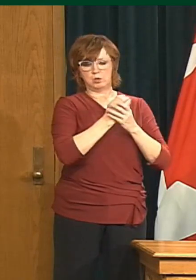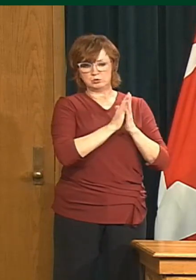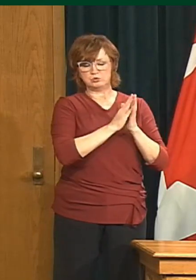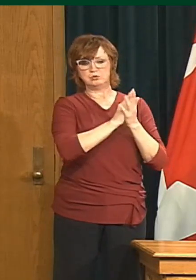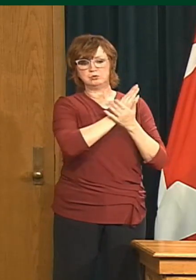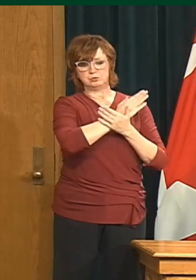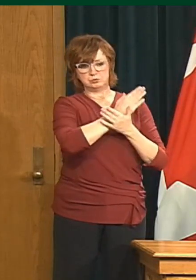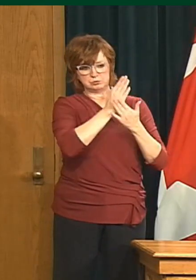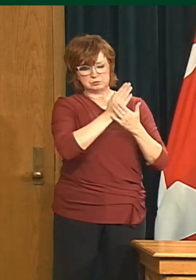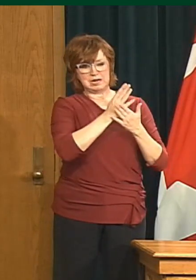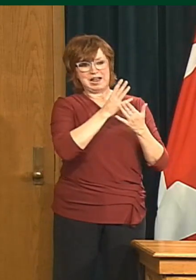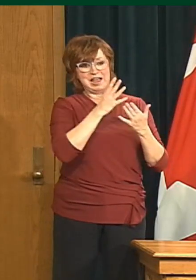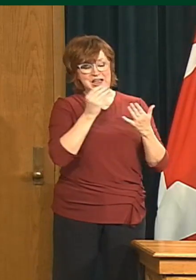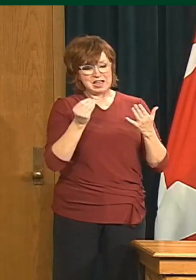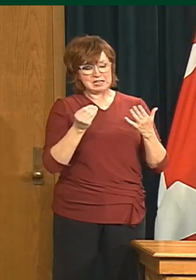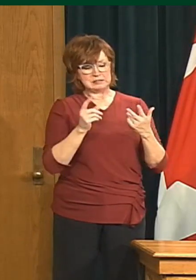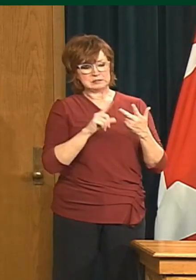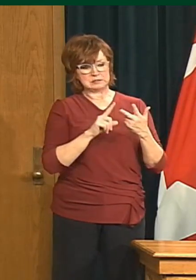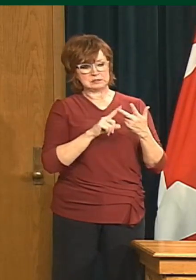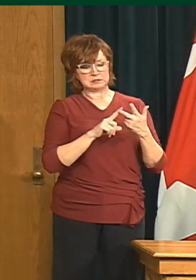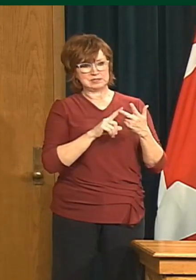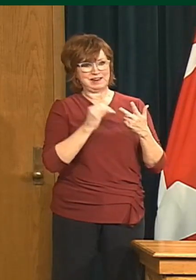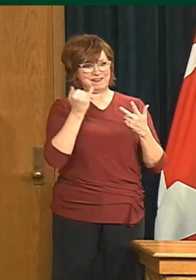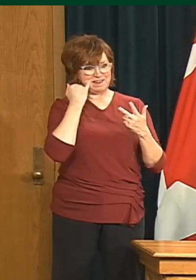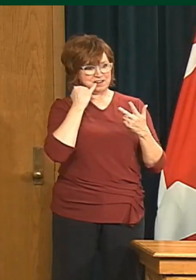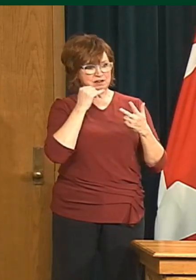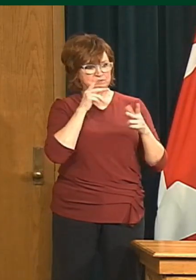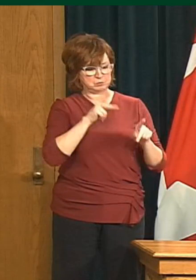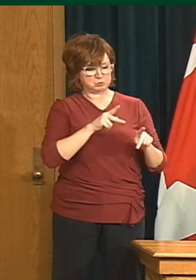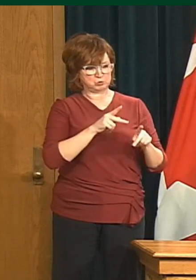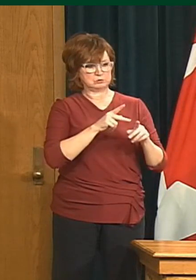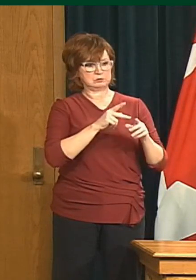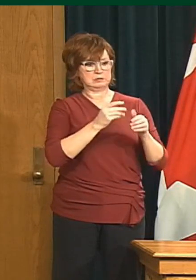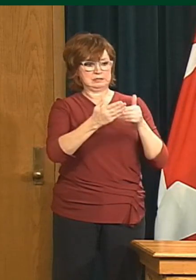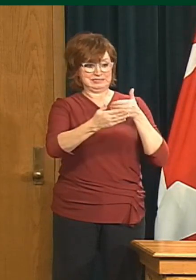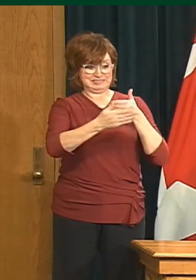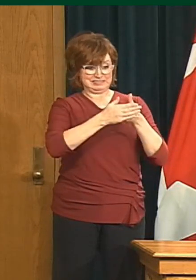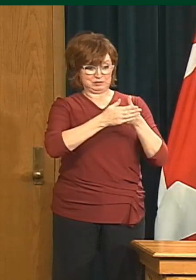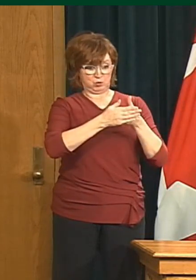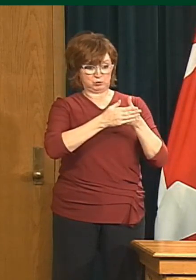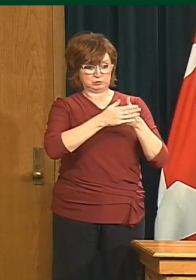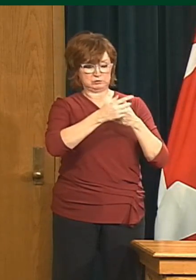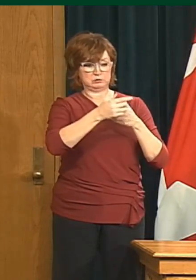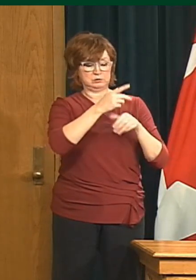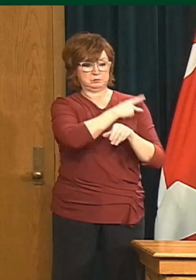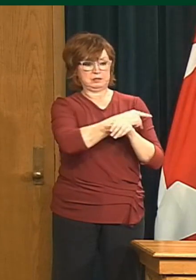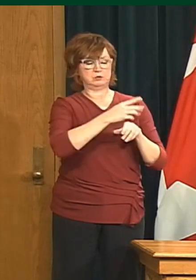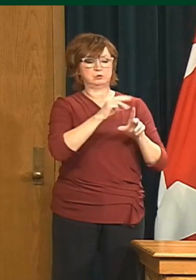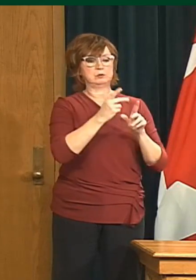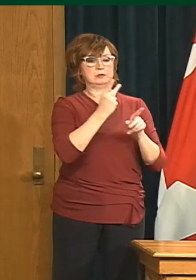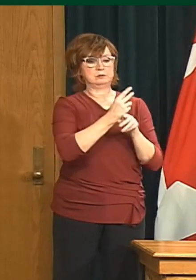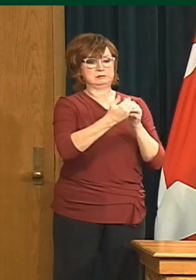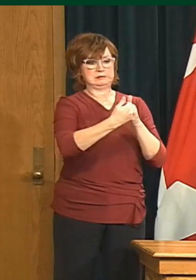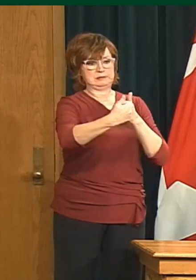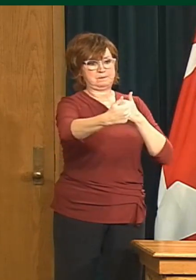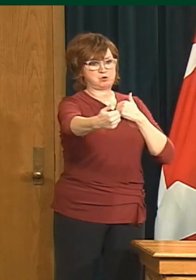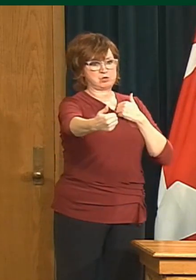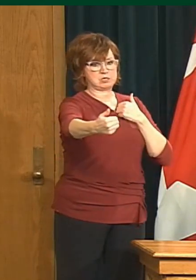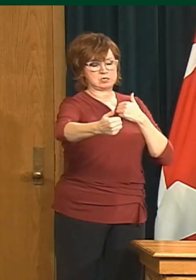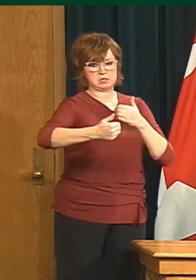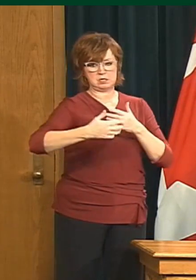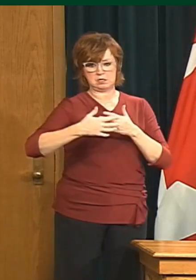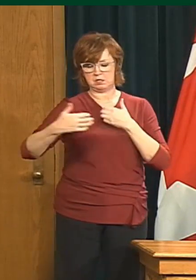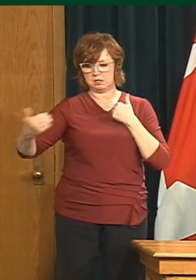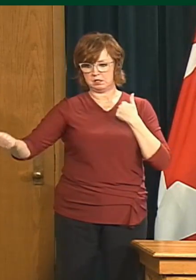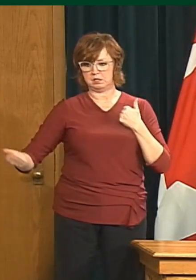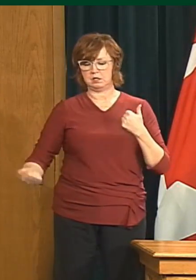additional precaution that if a staff member is mildly symptomatic or just beginning to become symptomatic before they even realize it, that constant